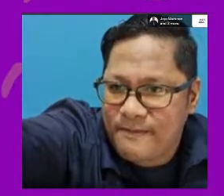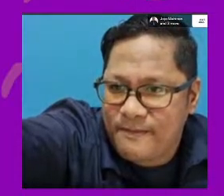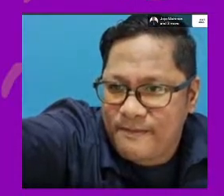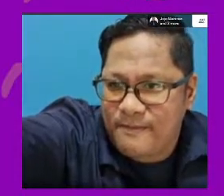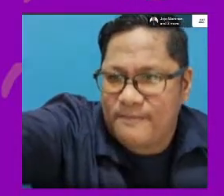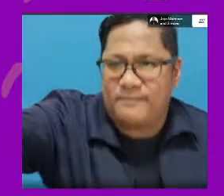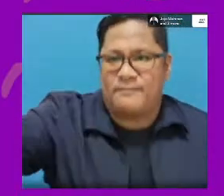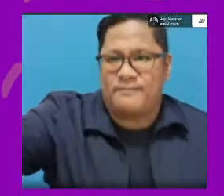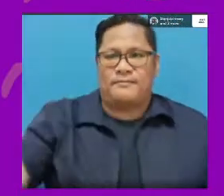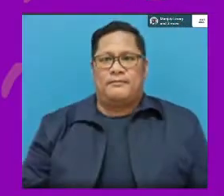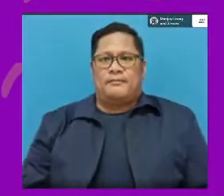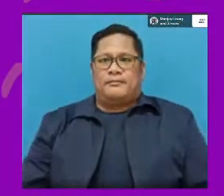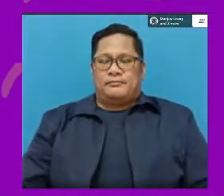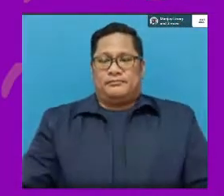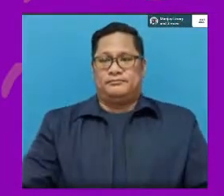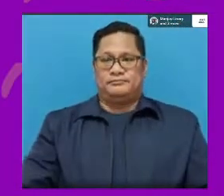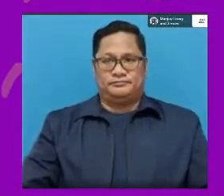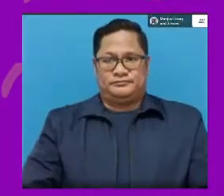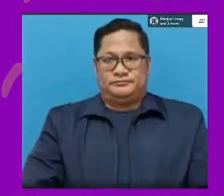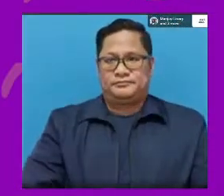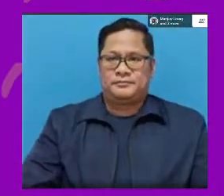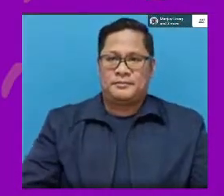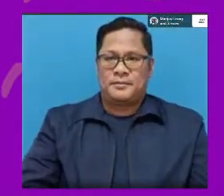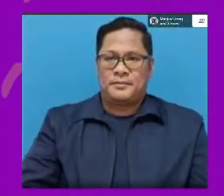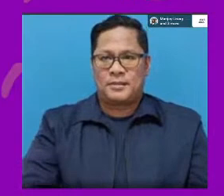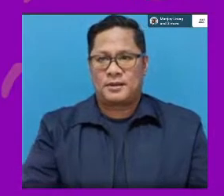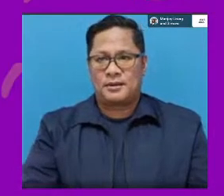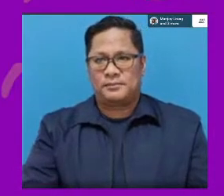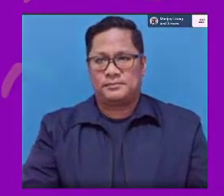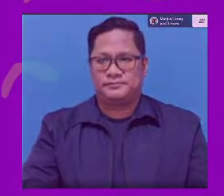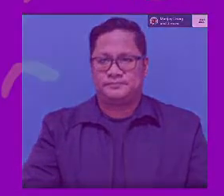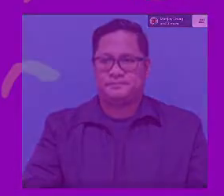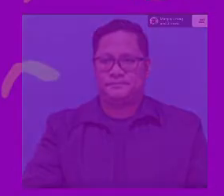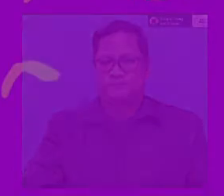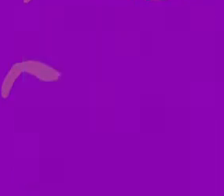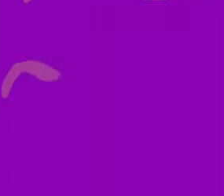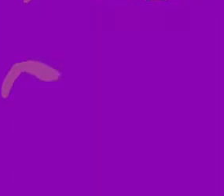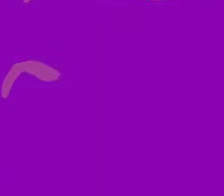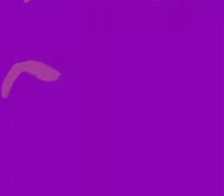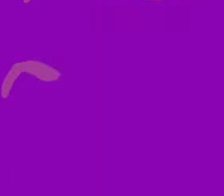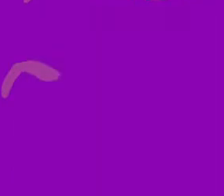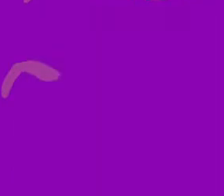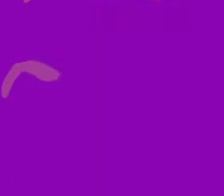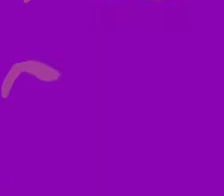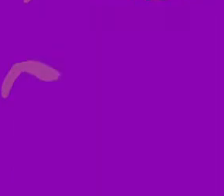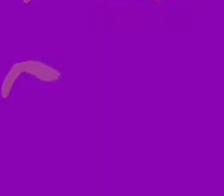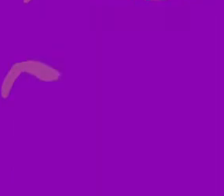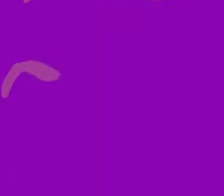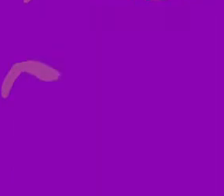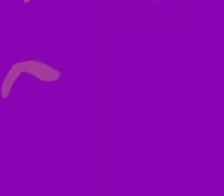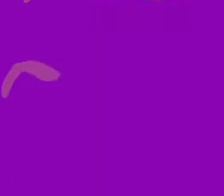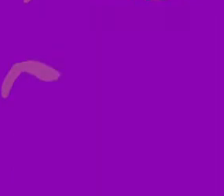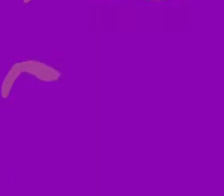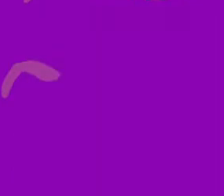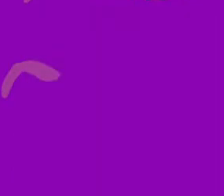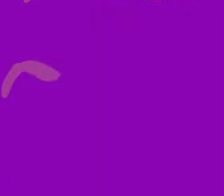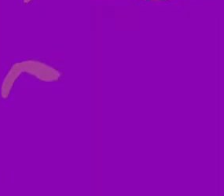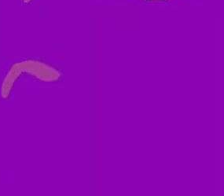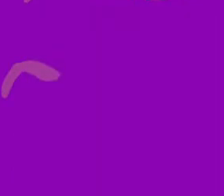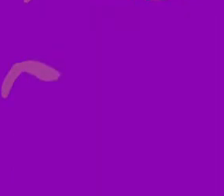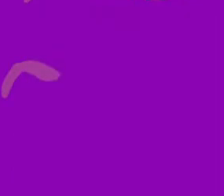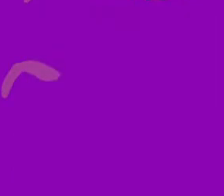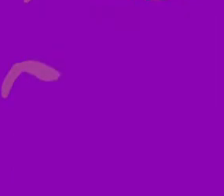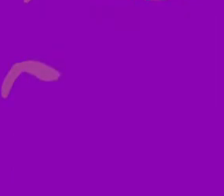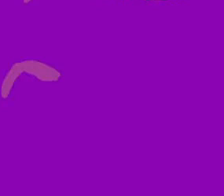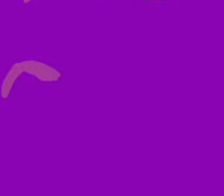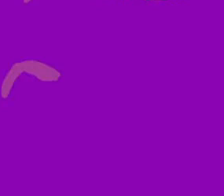more just, more equitable, and more inclusive. And these are just such great ideas for us to remember and to be